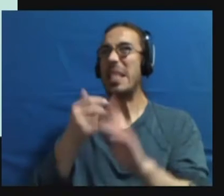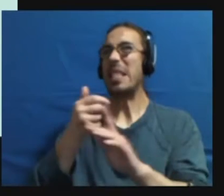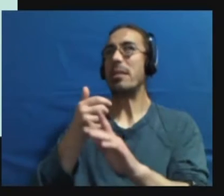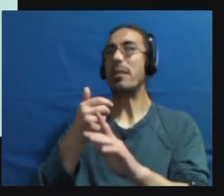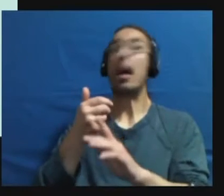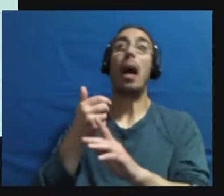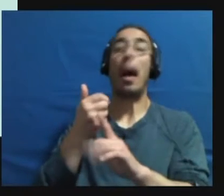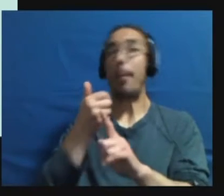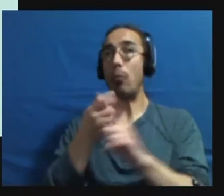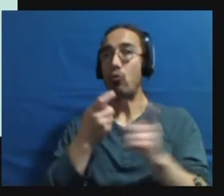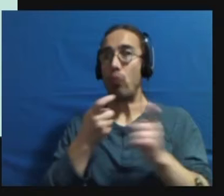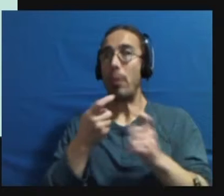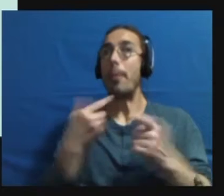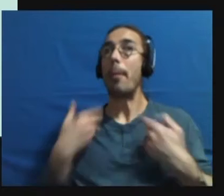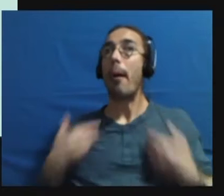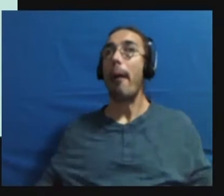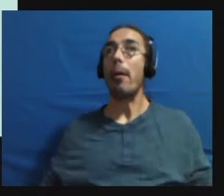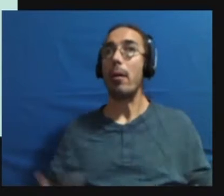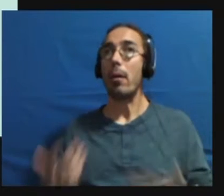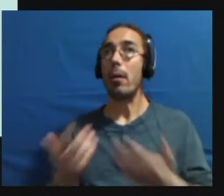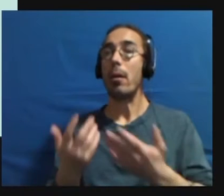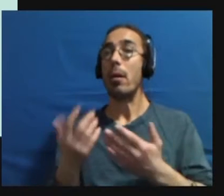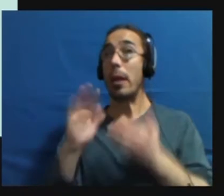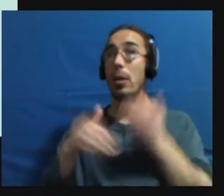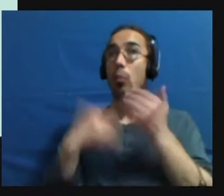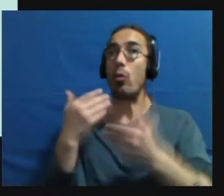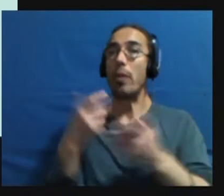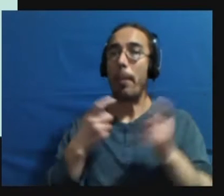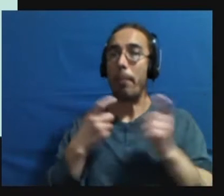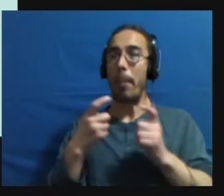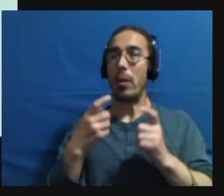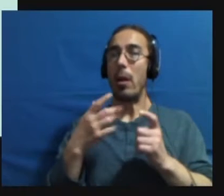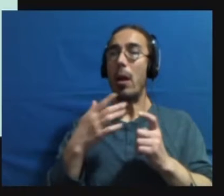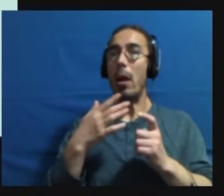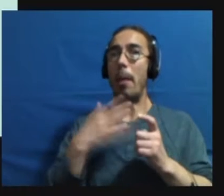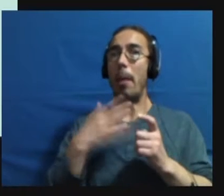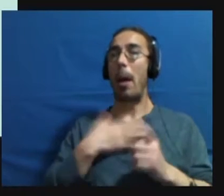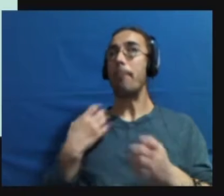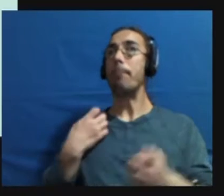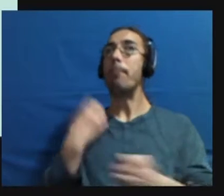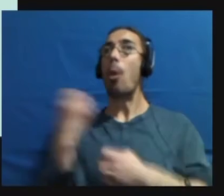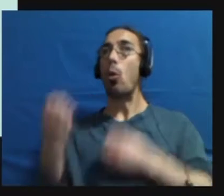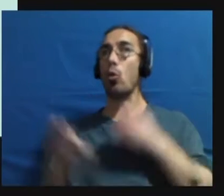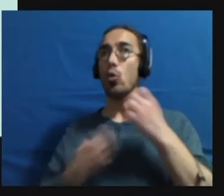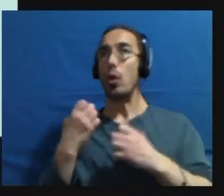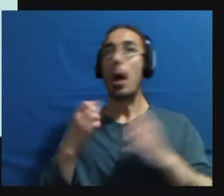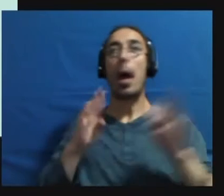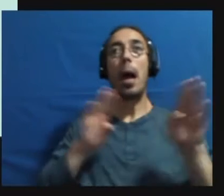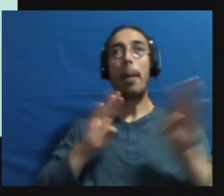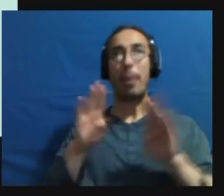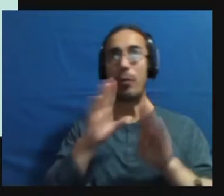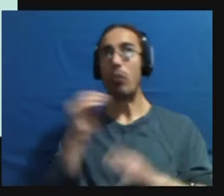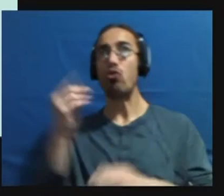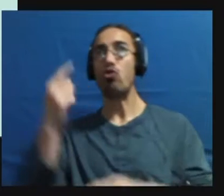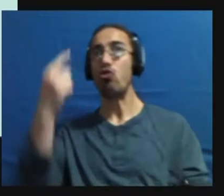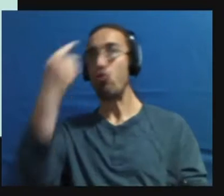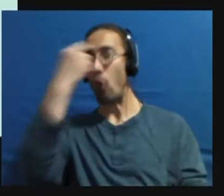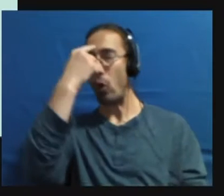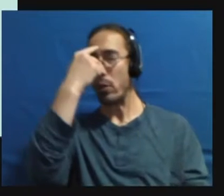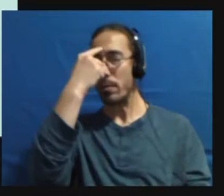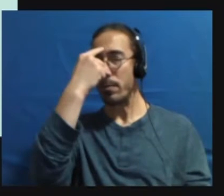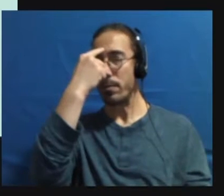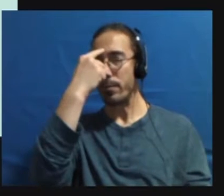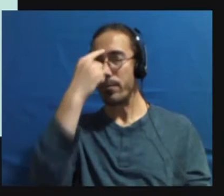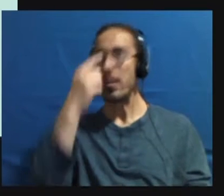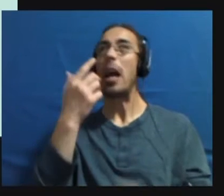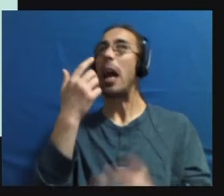self regulation is the process of managing one's own emotions, behavior, and thoughts, and the pursuit of a